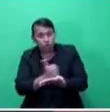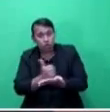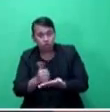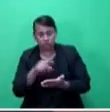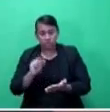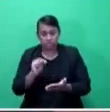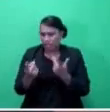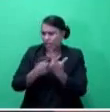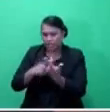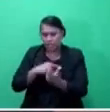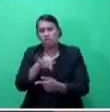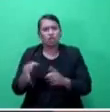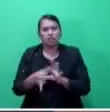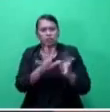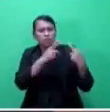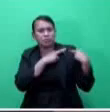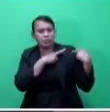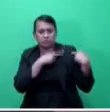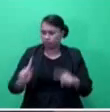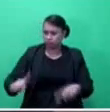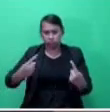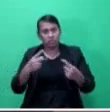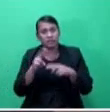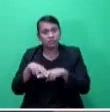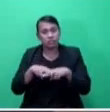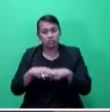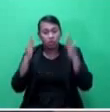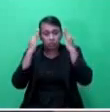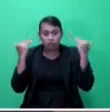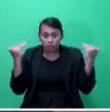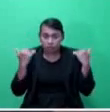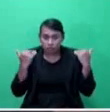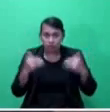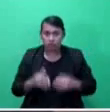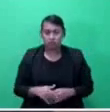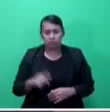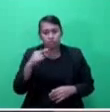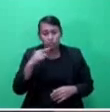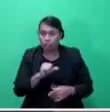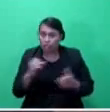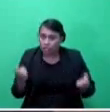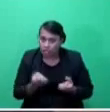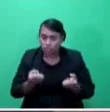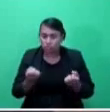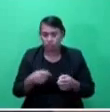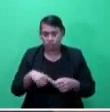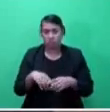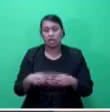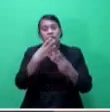side were irresponsible and against Fiji. Honorable Mr. Speaker, sir, instead of aiding Fijians, SODELPA and NFP have been